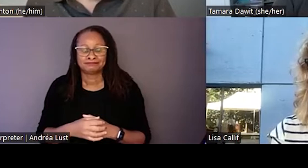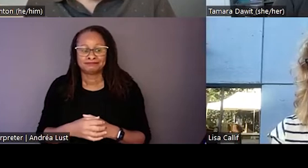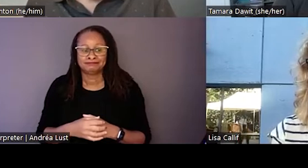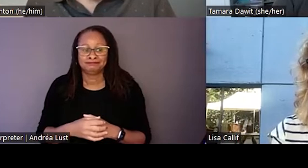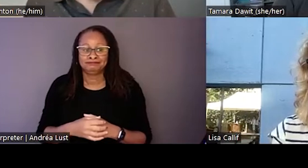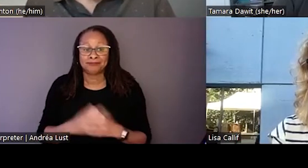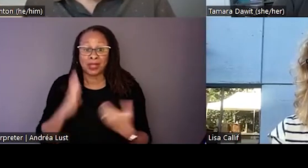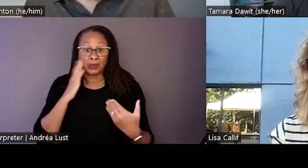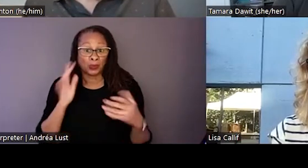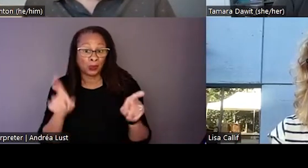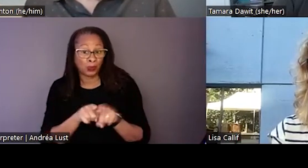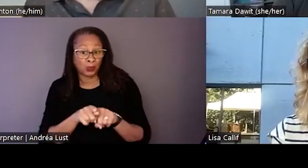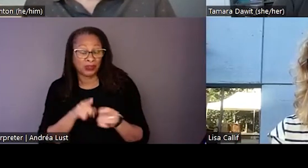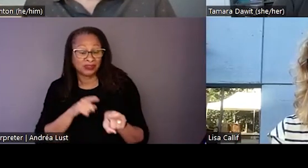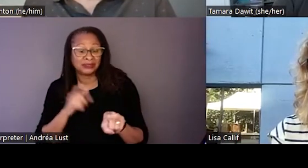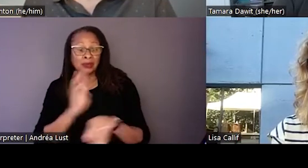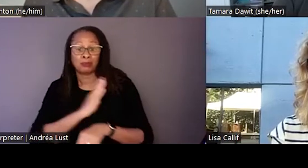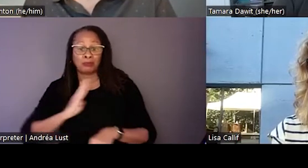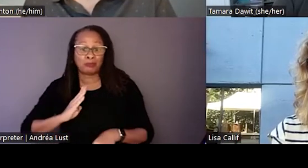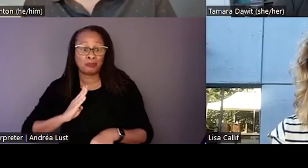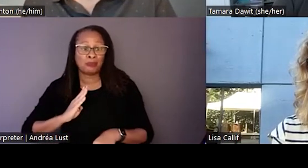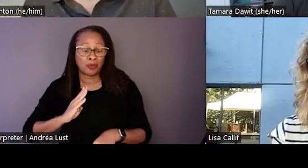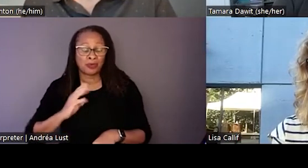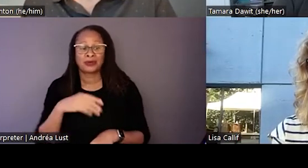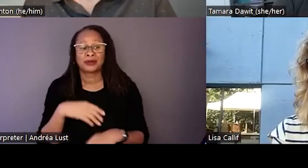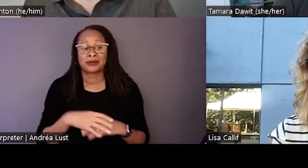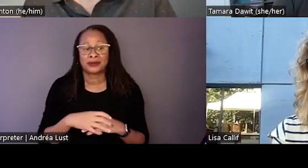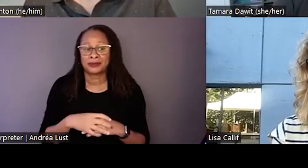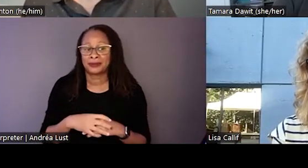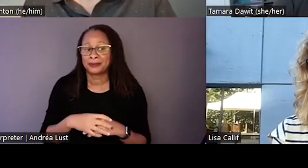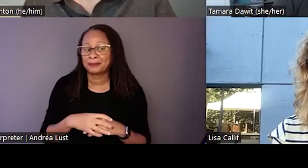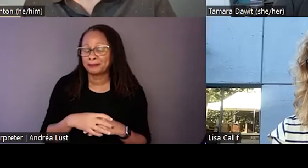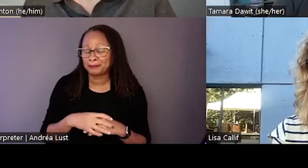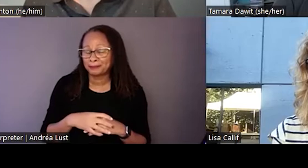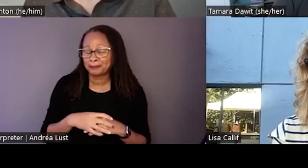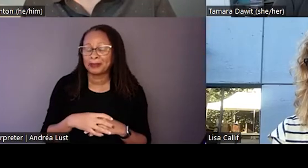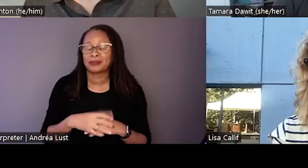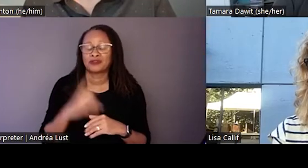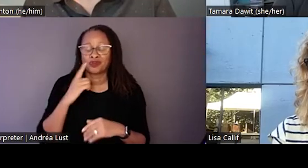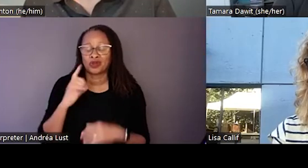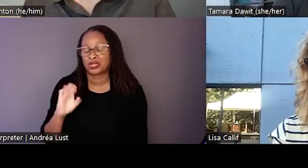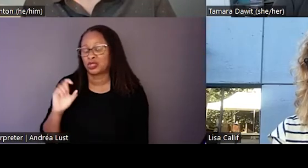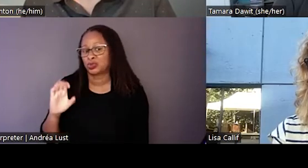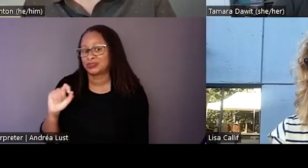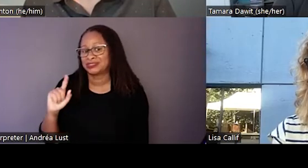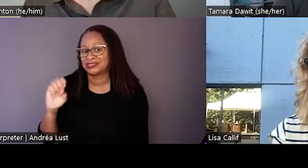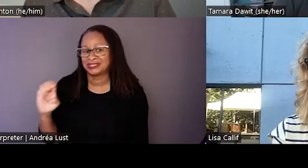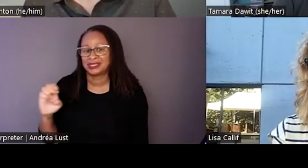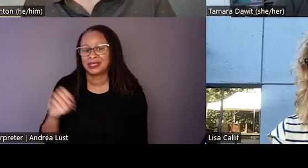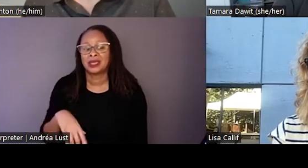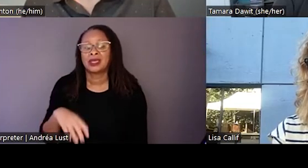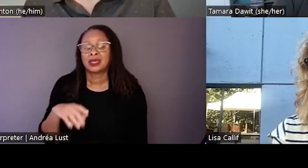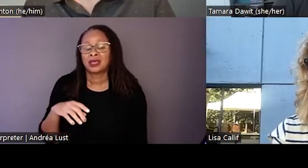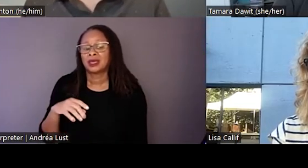as far as I know that she's also a board member in Racial Acuity Media Collective and also the founder of it in